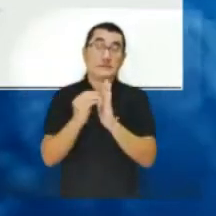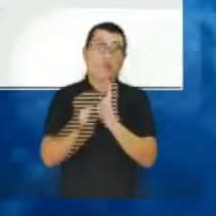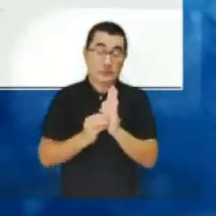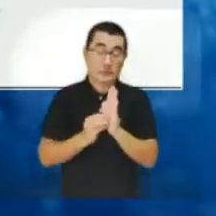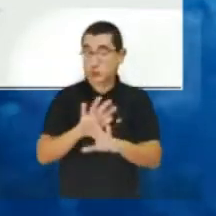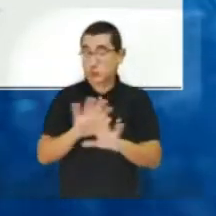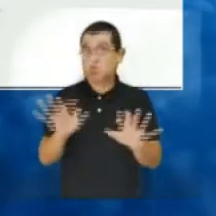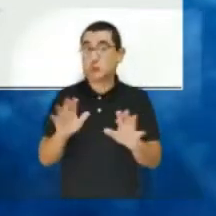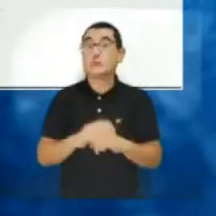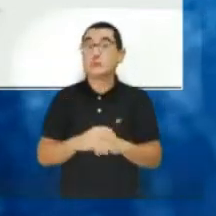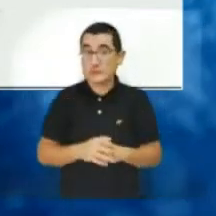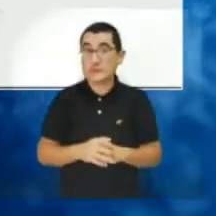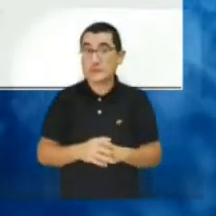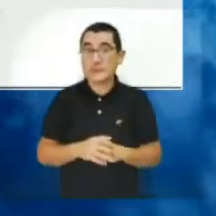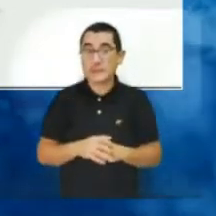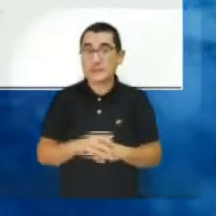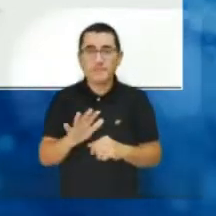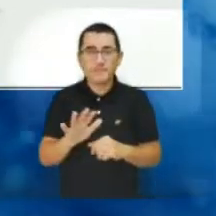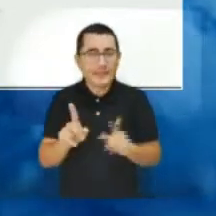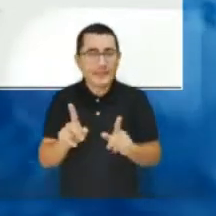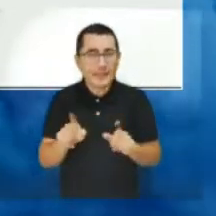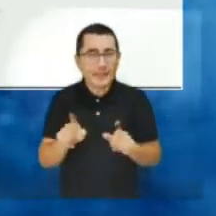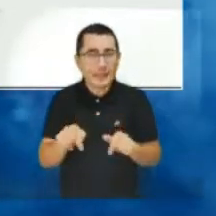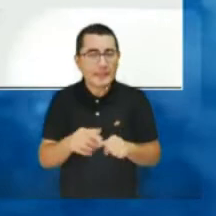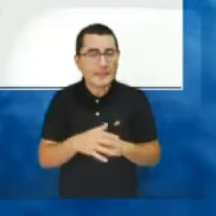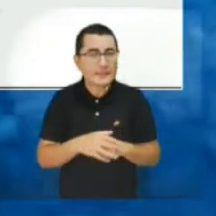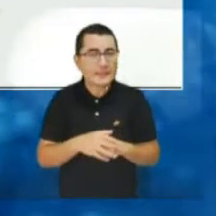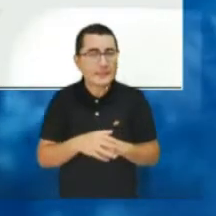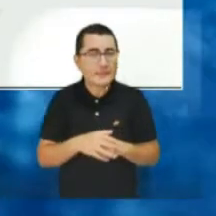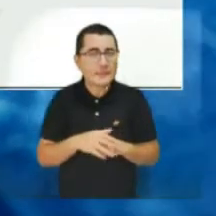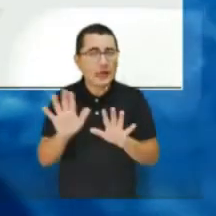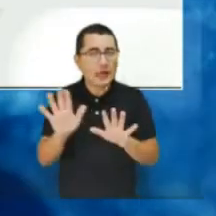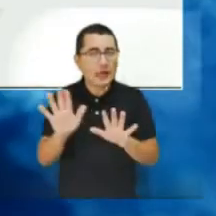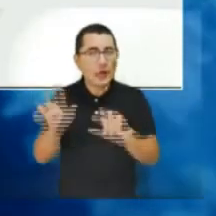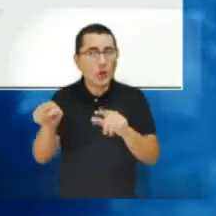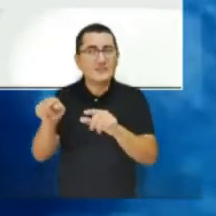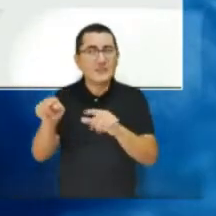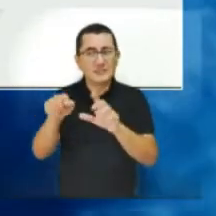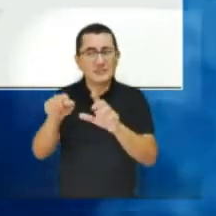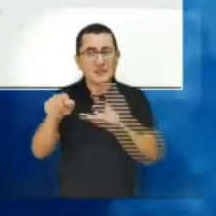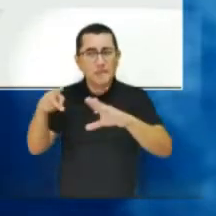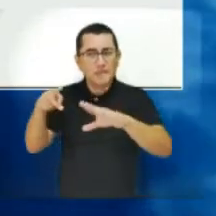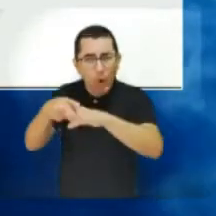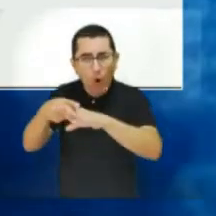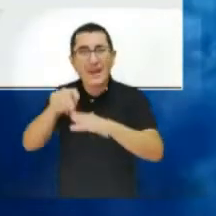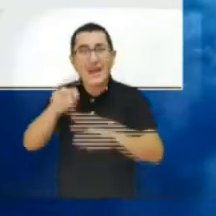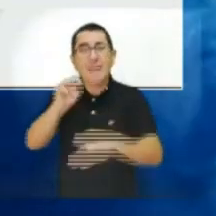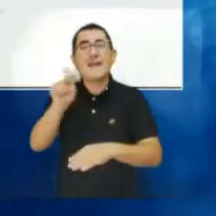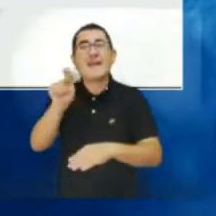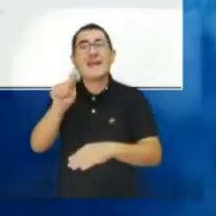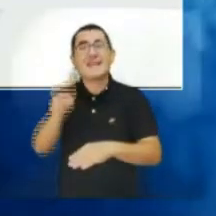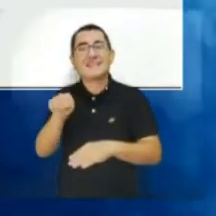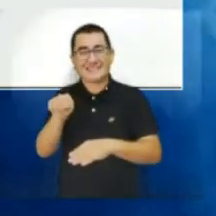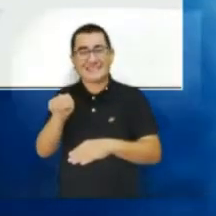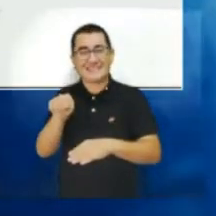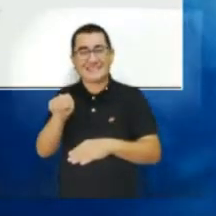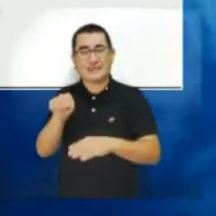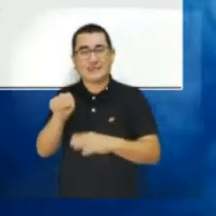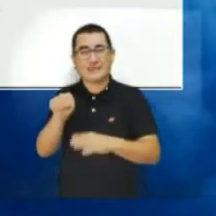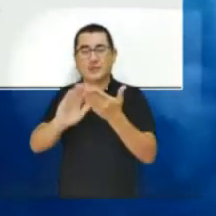EMC, I mean parasite signals generated by any electric or electronic or radio equipment, it is nearly impossible